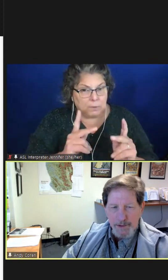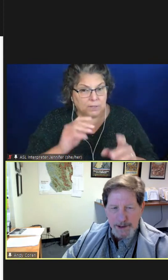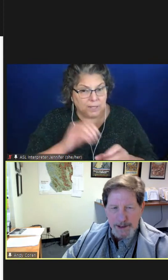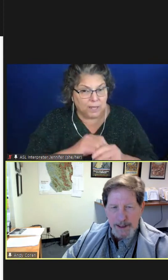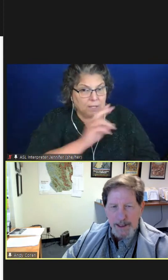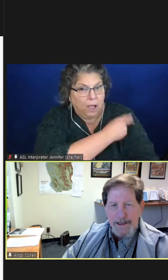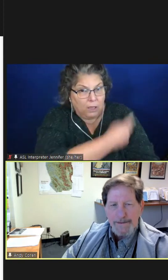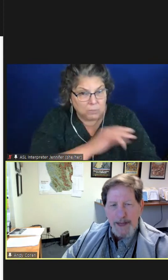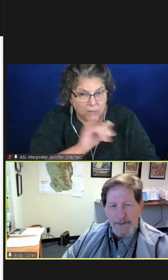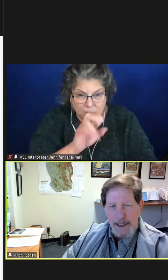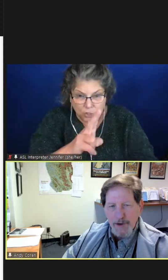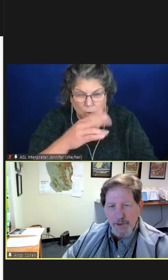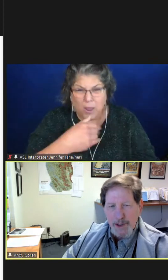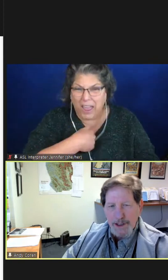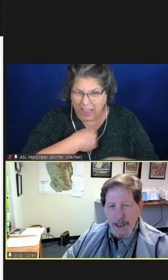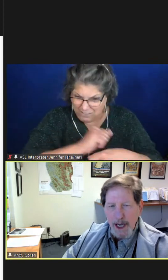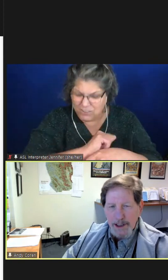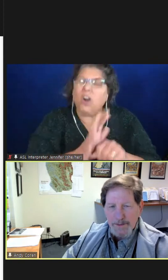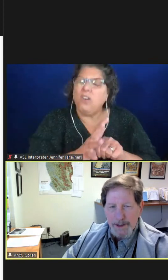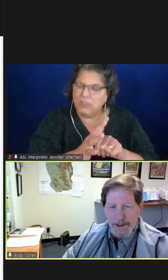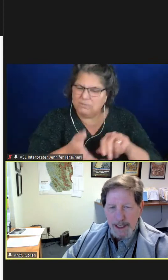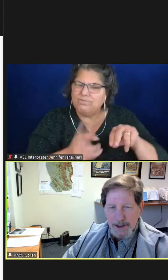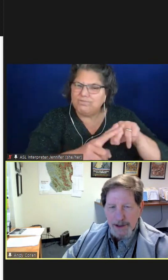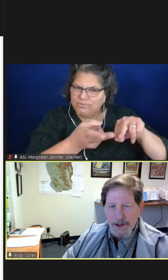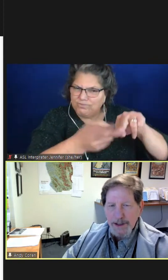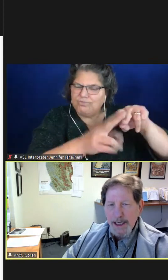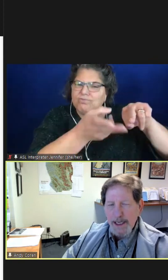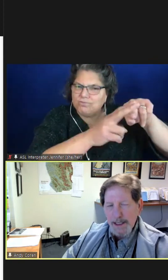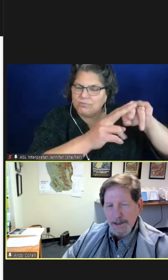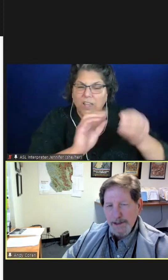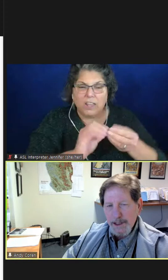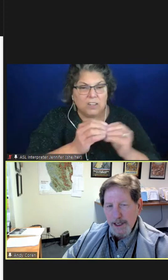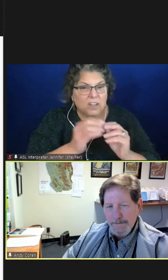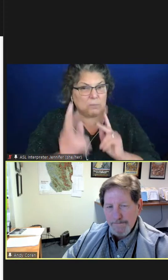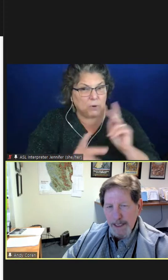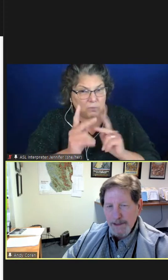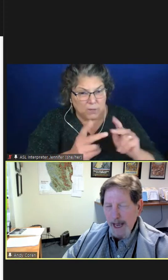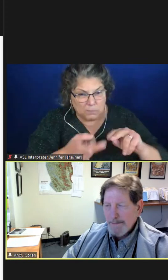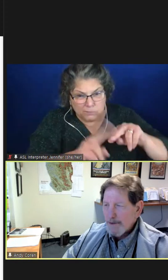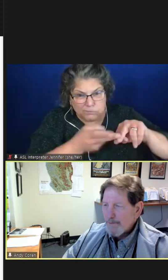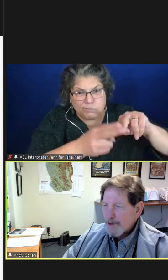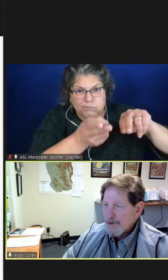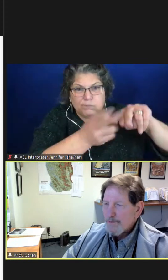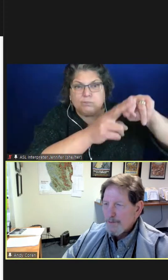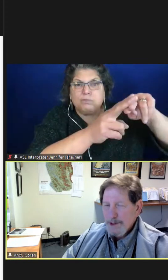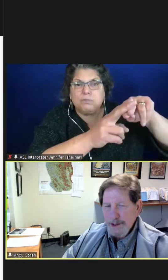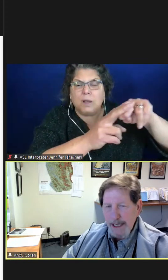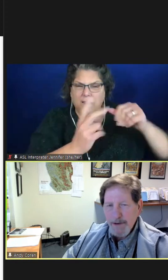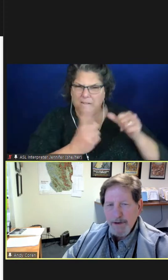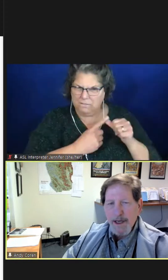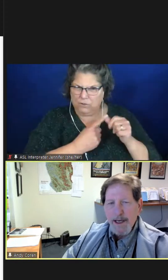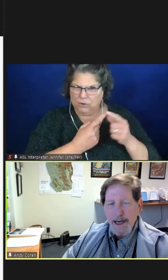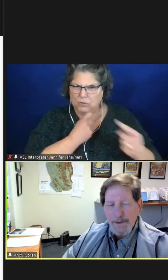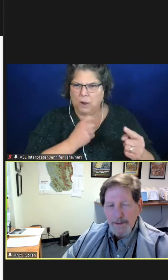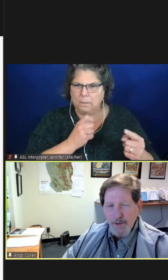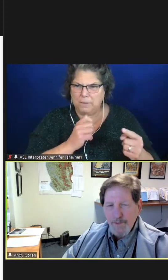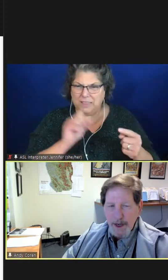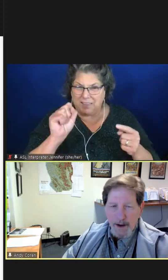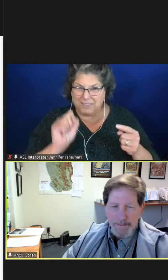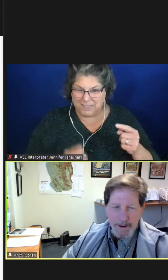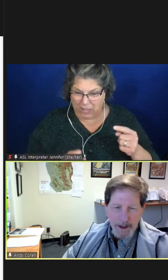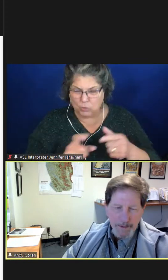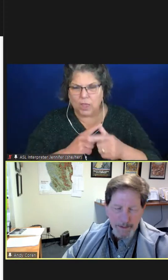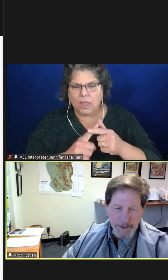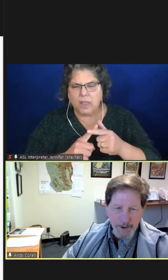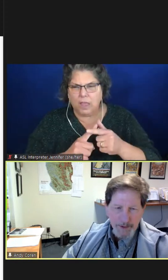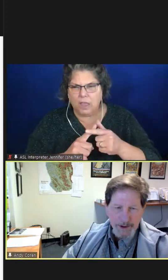is increasing, and the increase in hospitalizations is happening first from the south and then moving